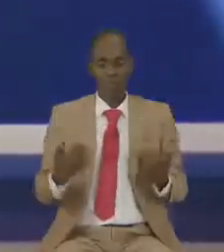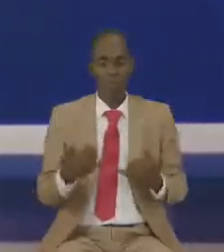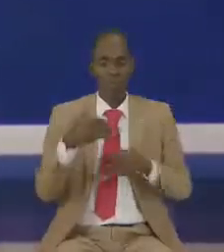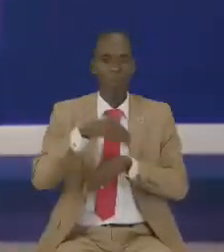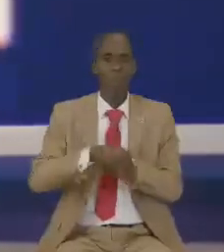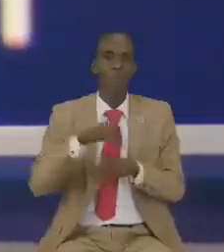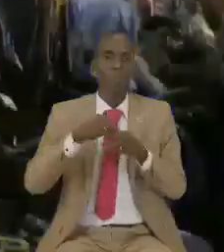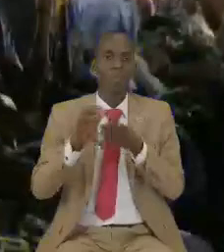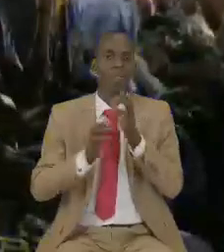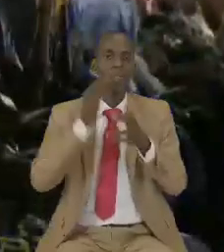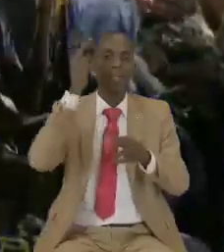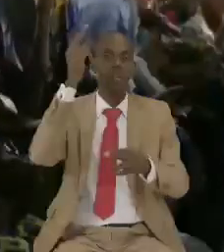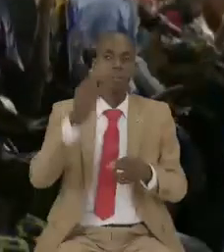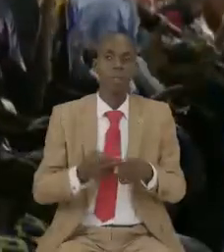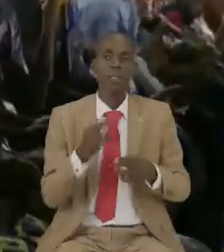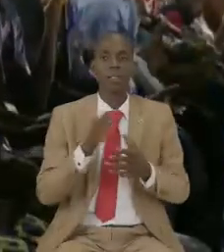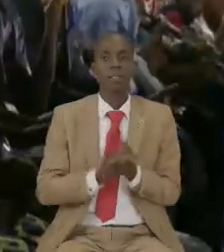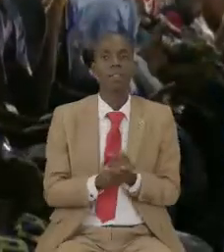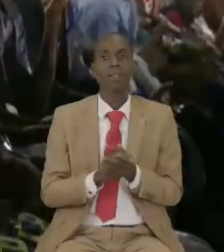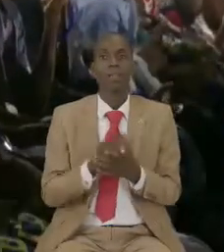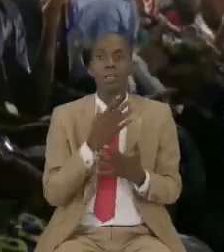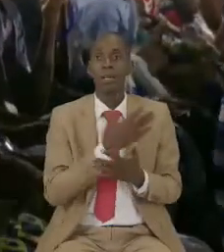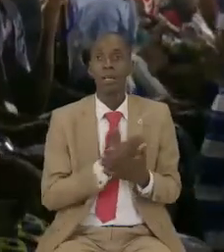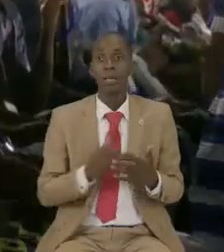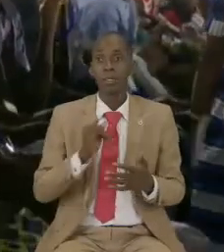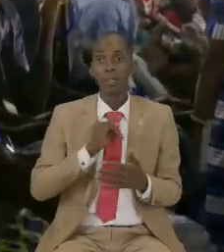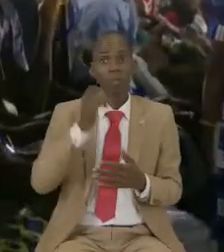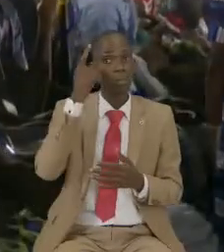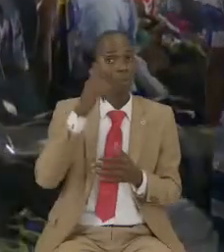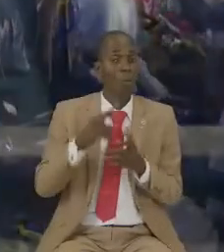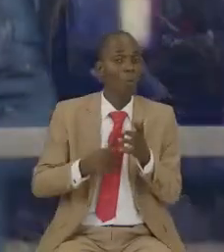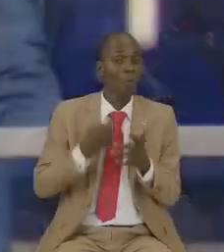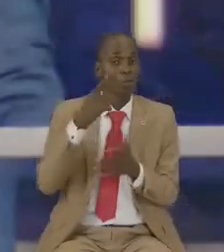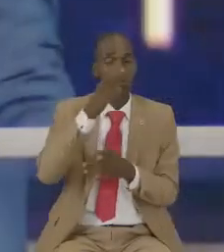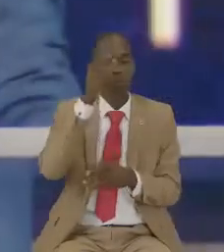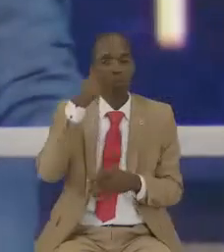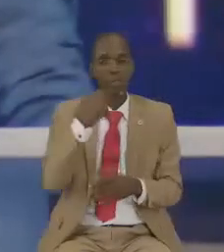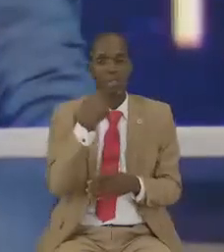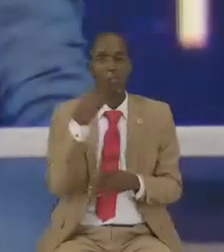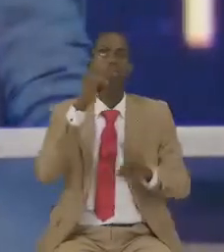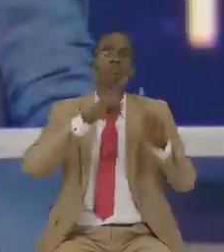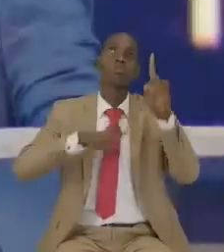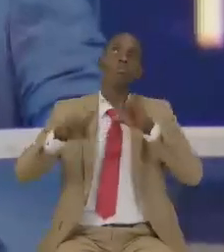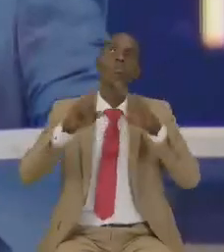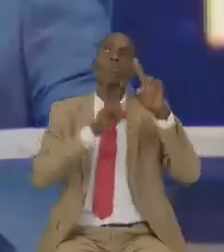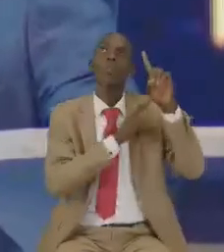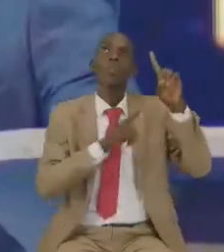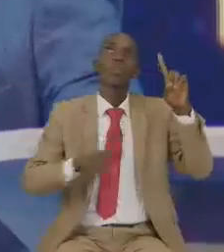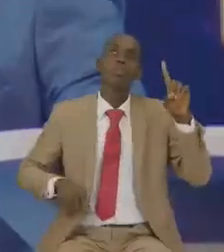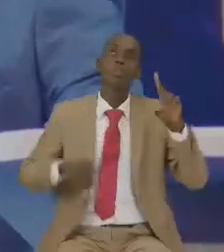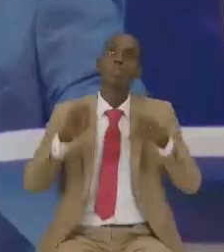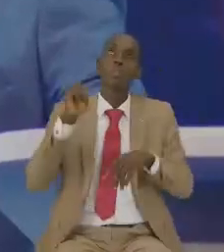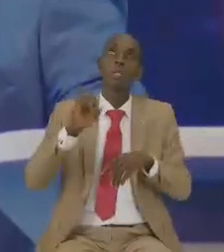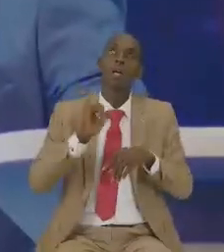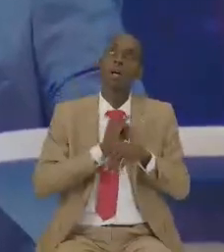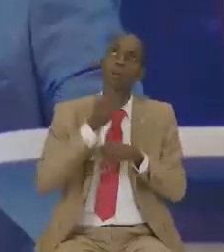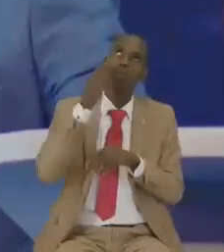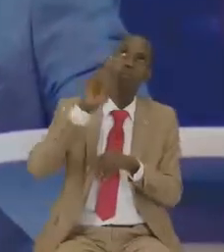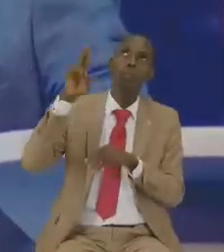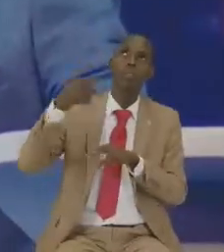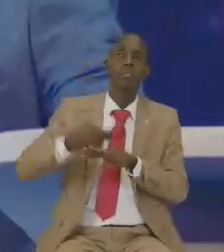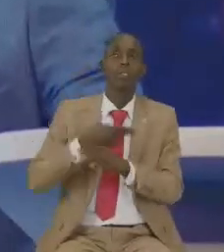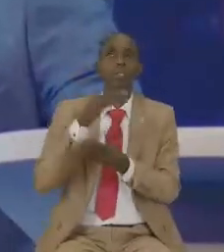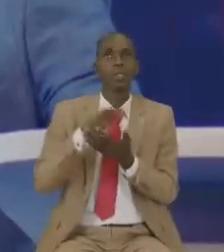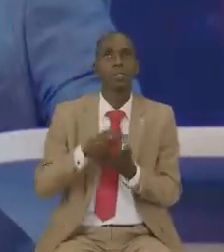in Jesus' name. And understand, the moment you say, yes, I behold the Lamb, he died for me. Yes,